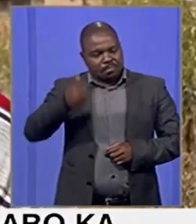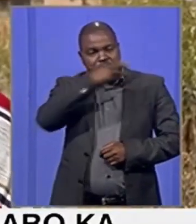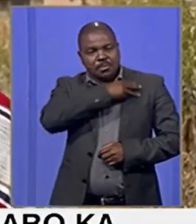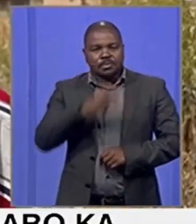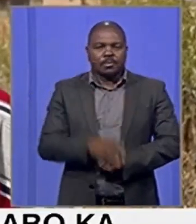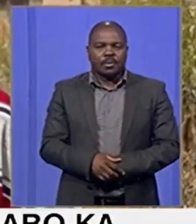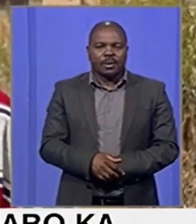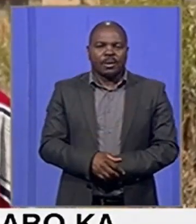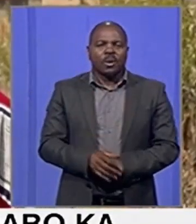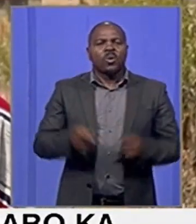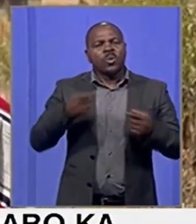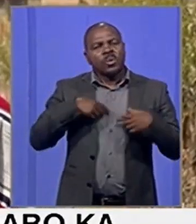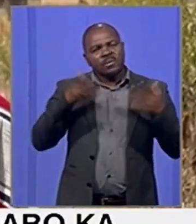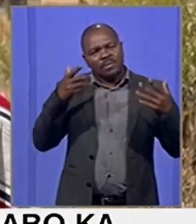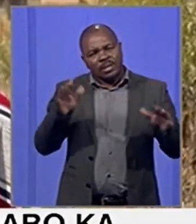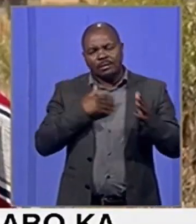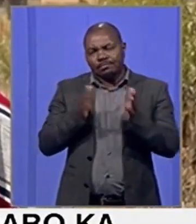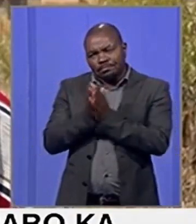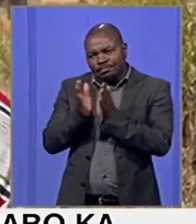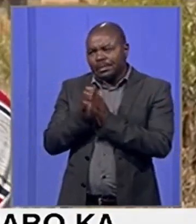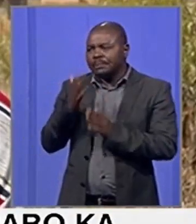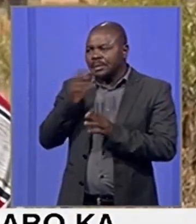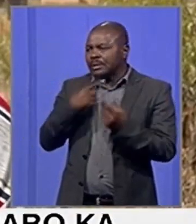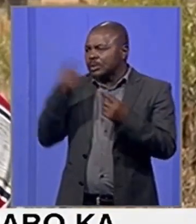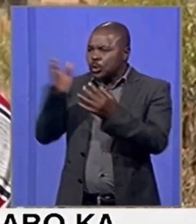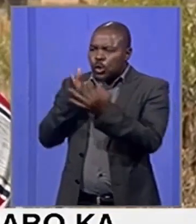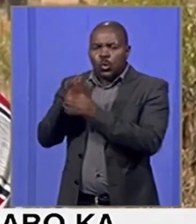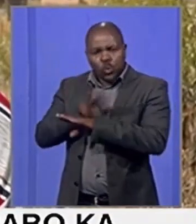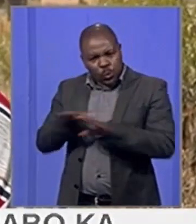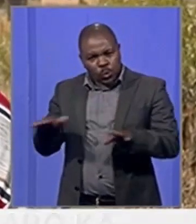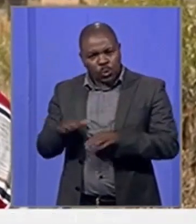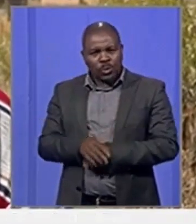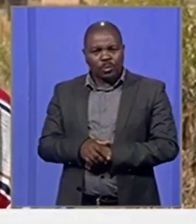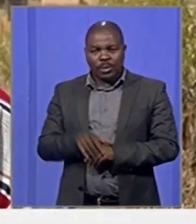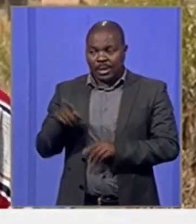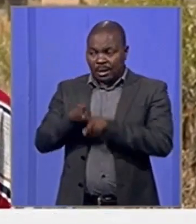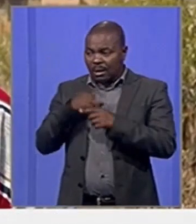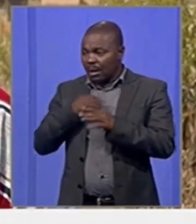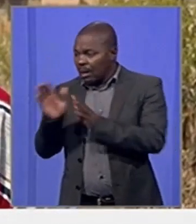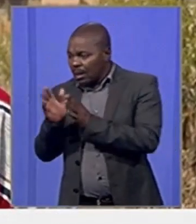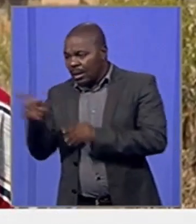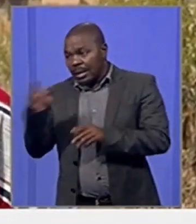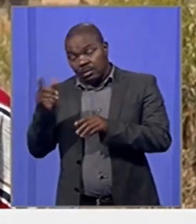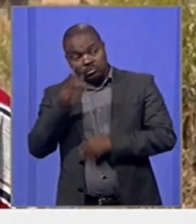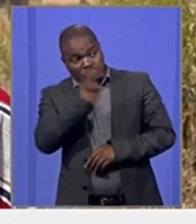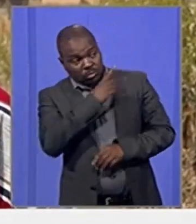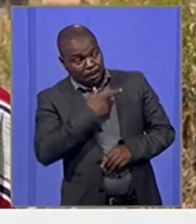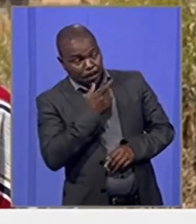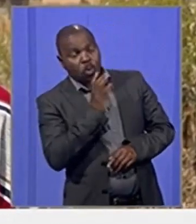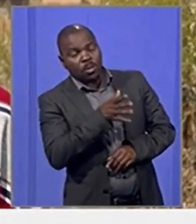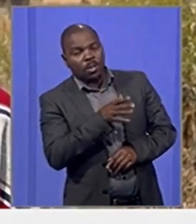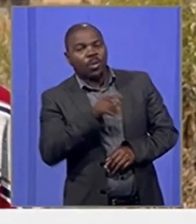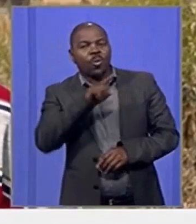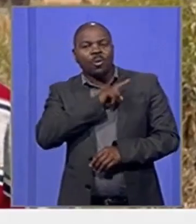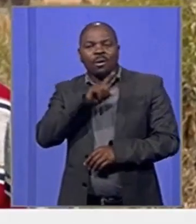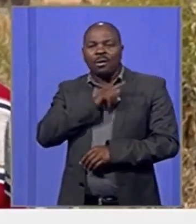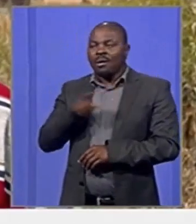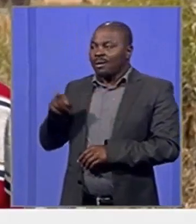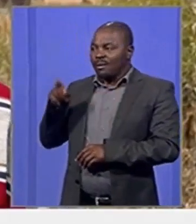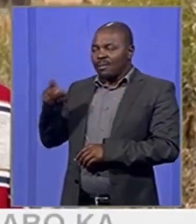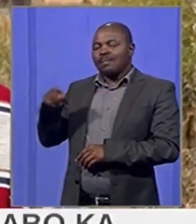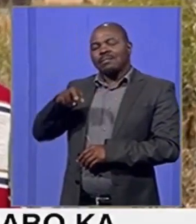ema re gopela gore batho ba seke ba tsena bile ba re tshepiša gore thuntša batho ba ka gore rena bao ba mošate ba re fileng